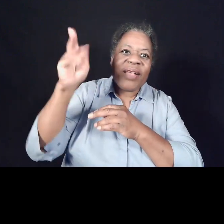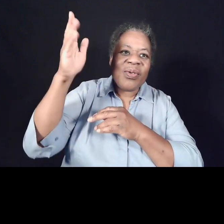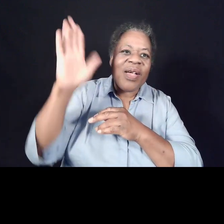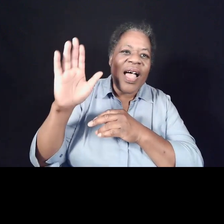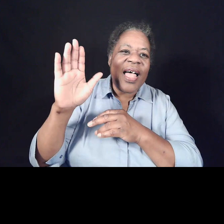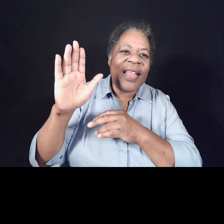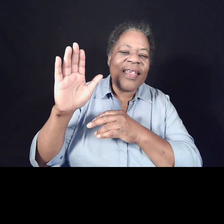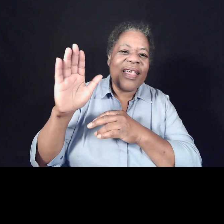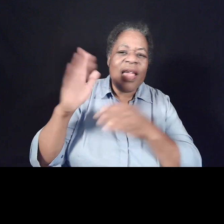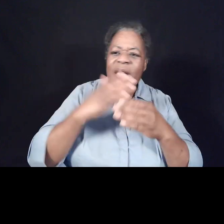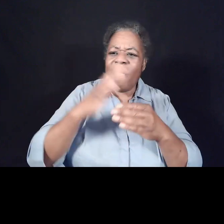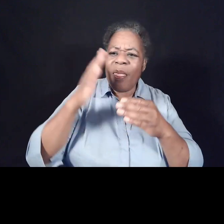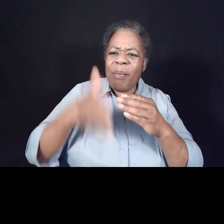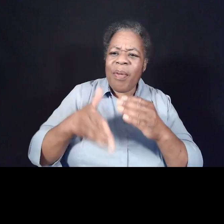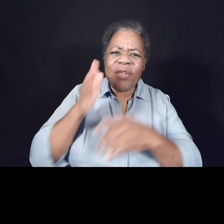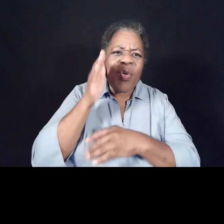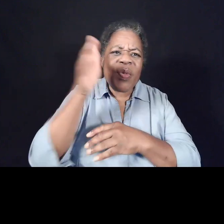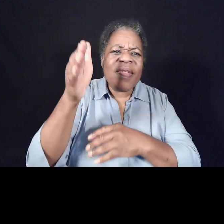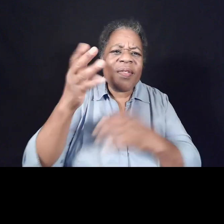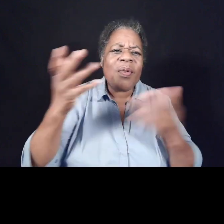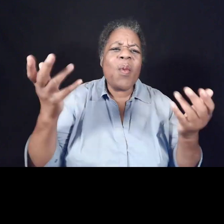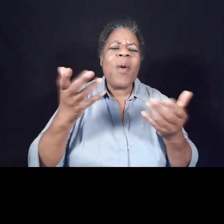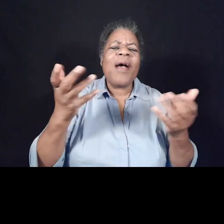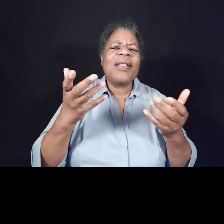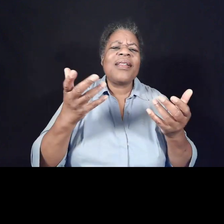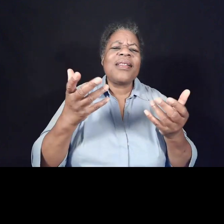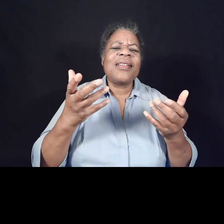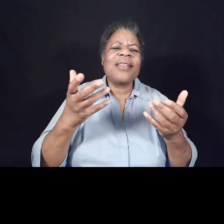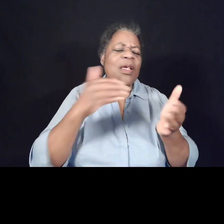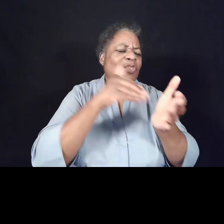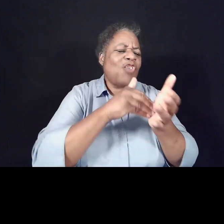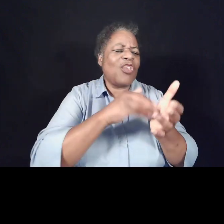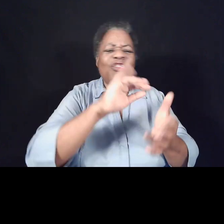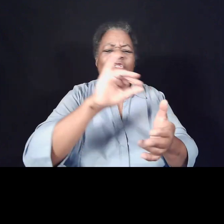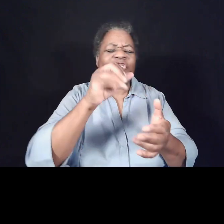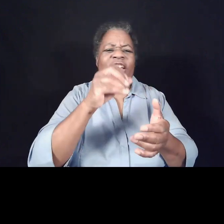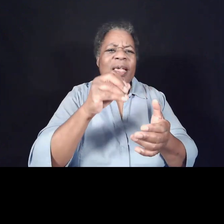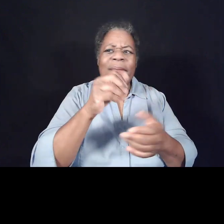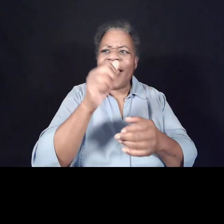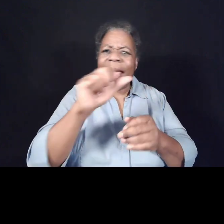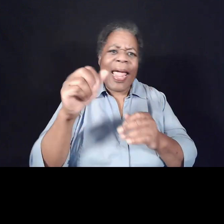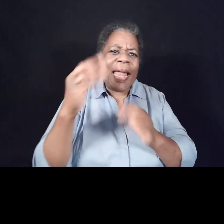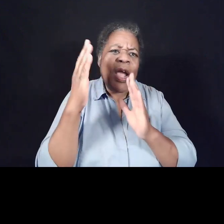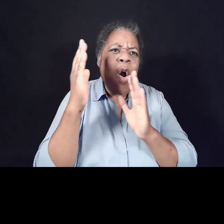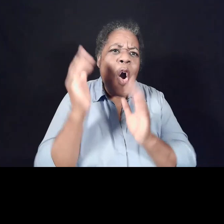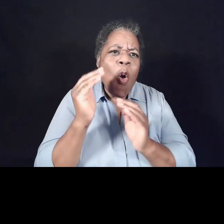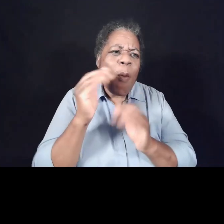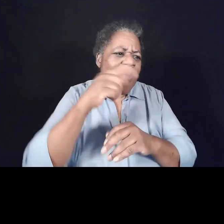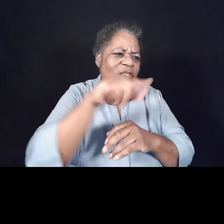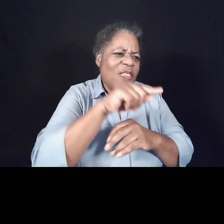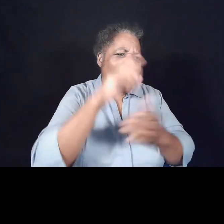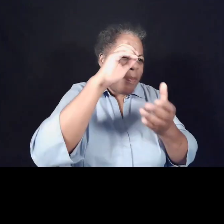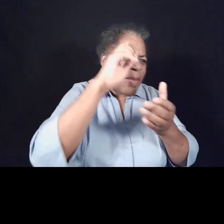But what's the prognosis, Dr. James? Is there any hope for these believers and for us?